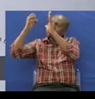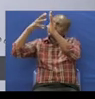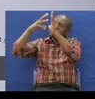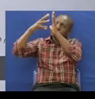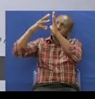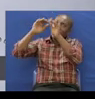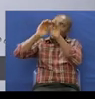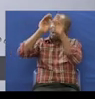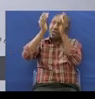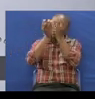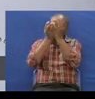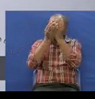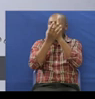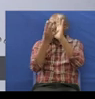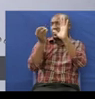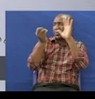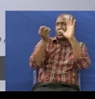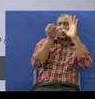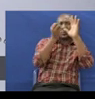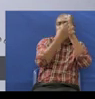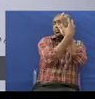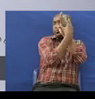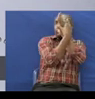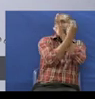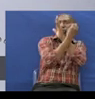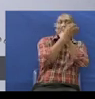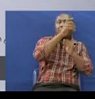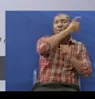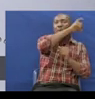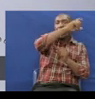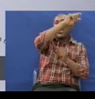the shadow of the earth will fall on the moon.